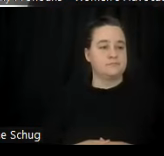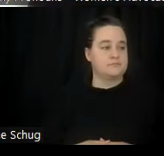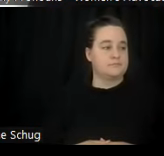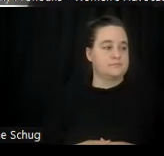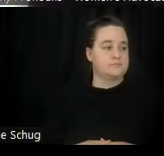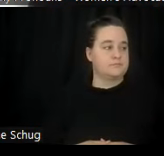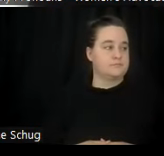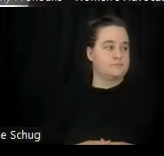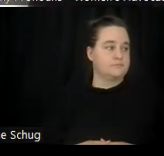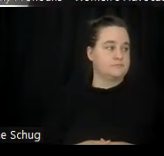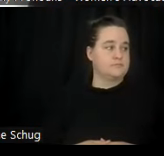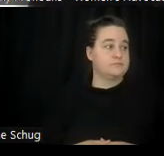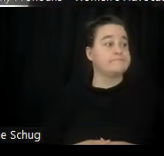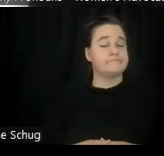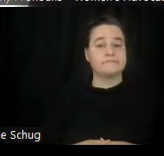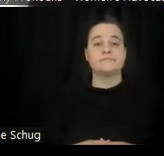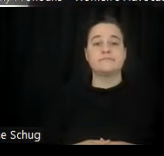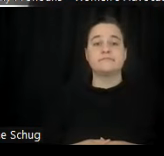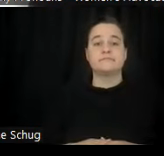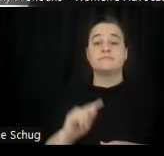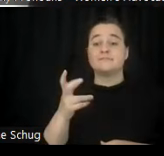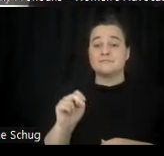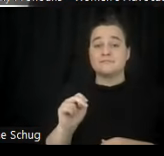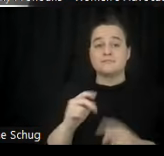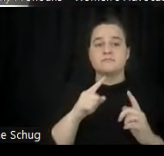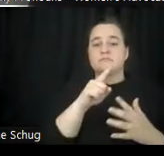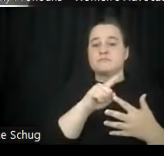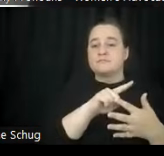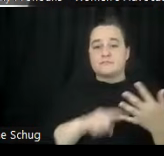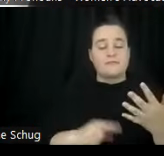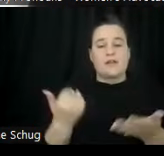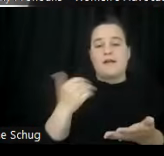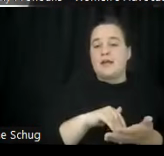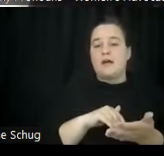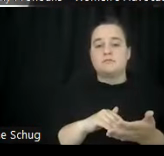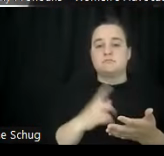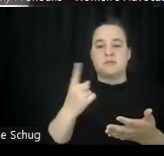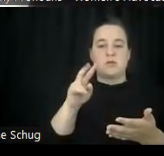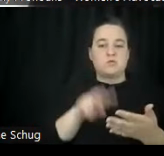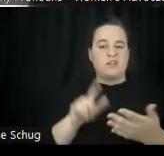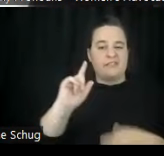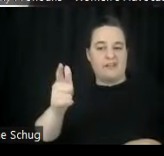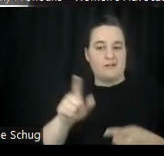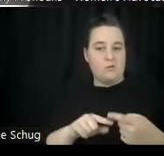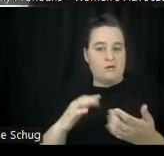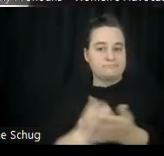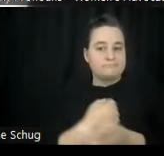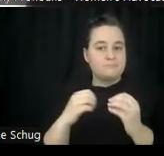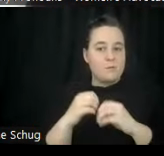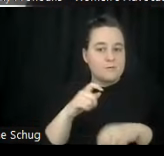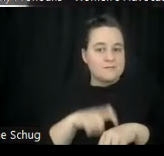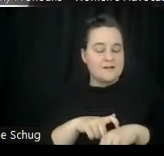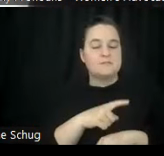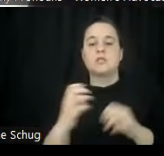All right. And then these are just, again, something to look at later when you have more time. These are